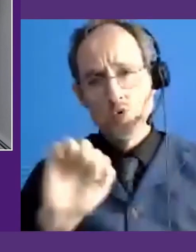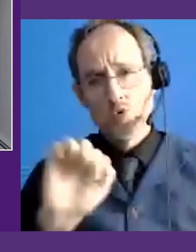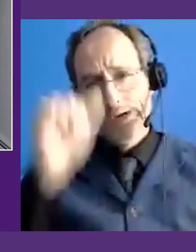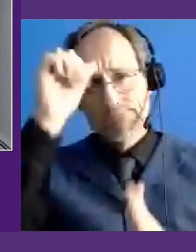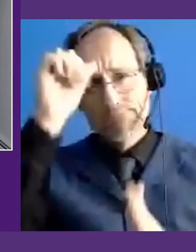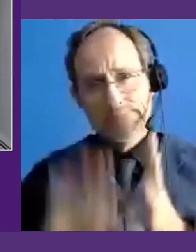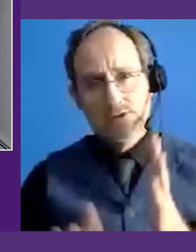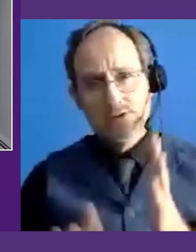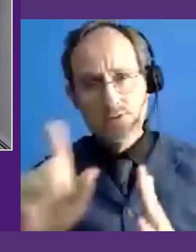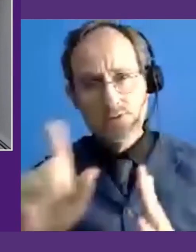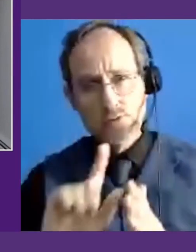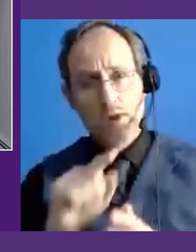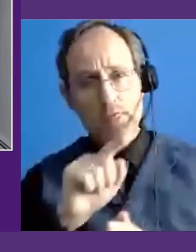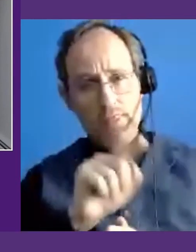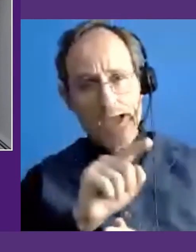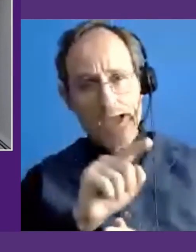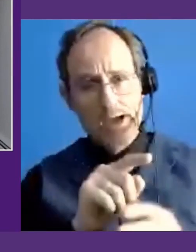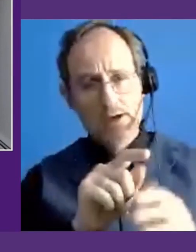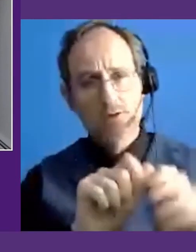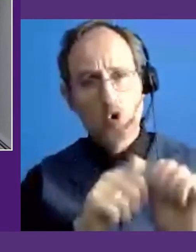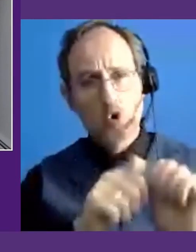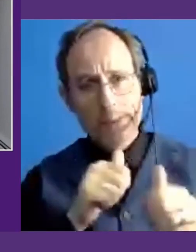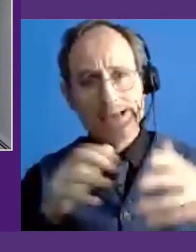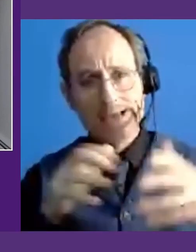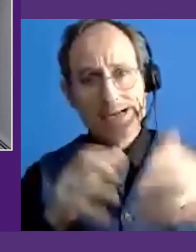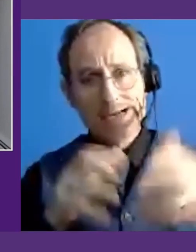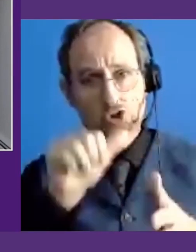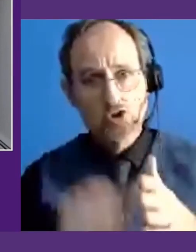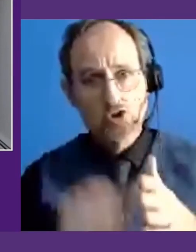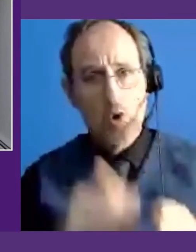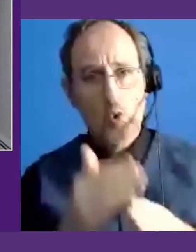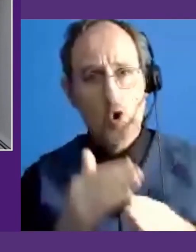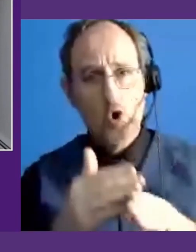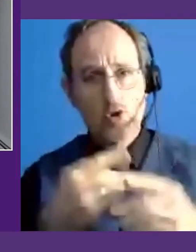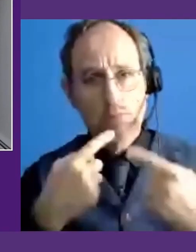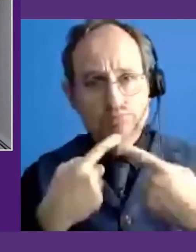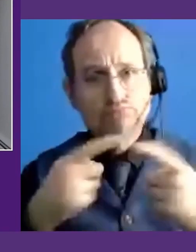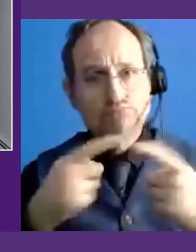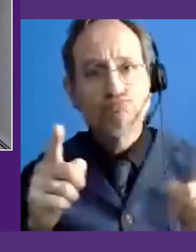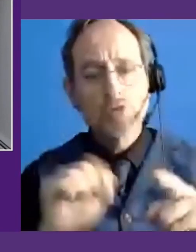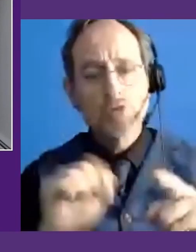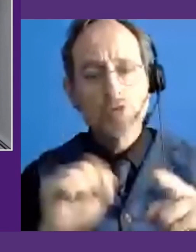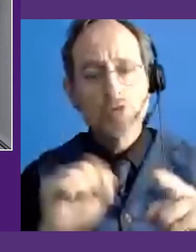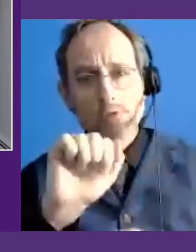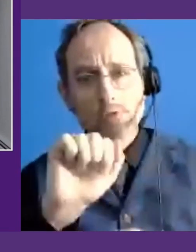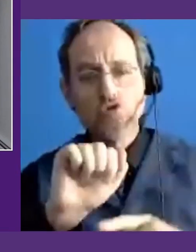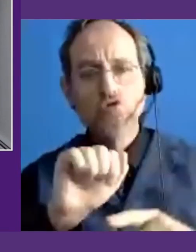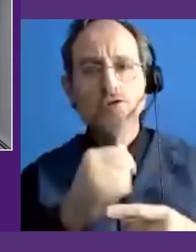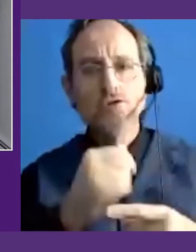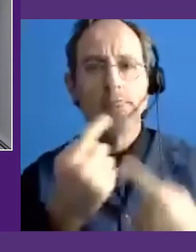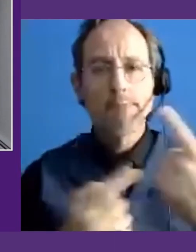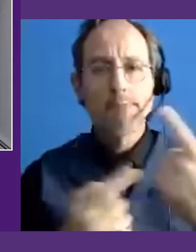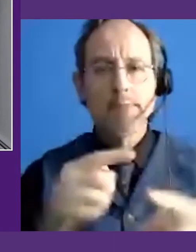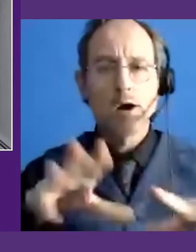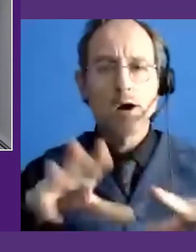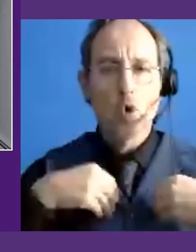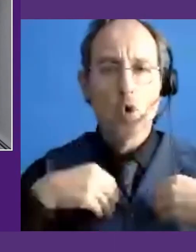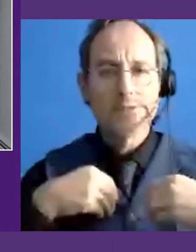that word out culturally and adopting it across their broader channels? No, I get